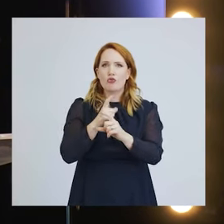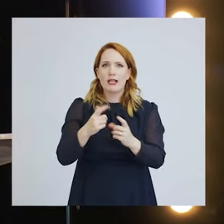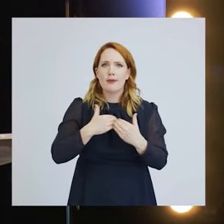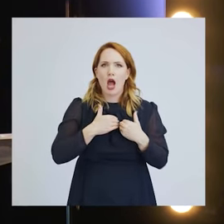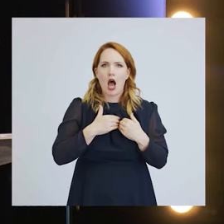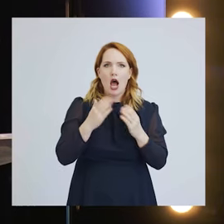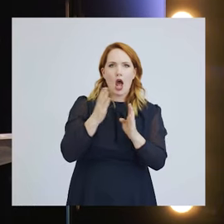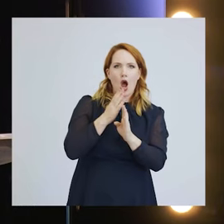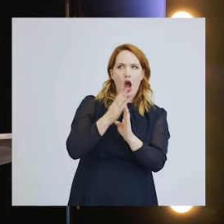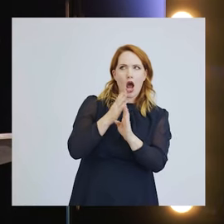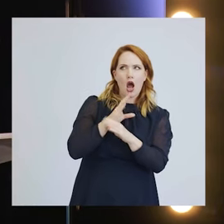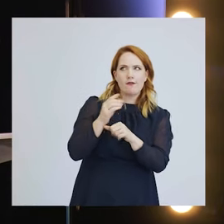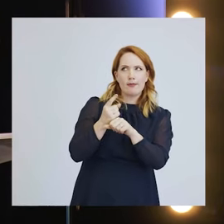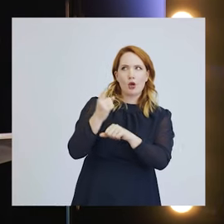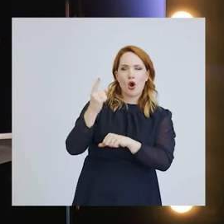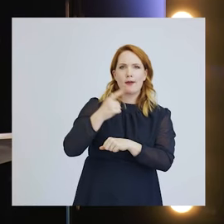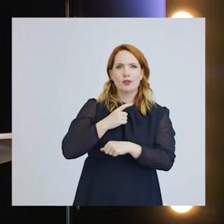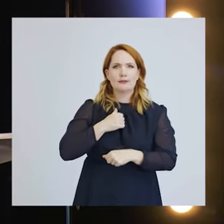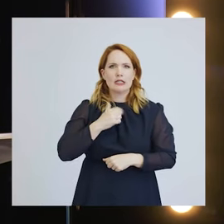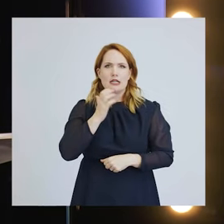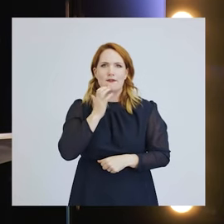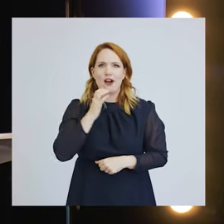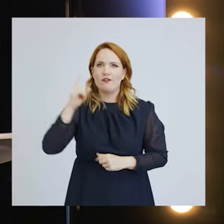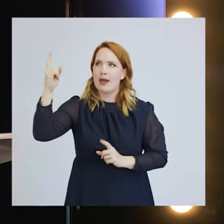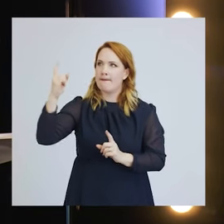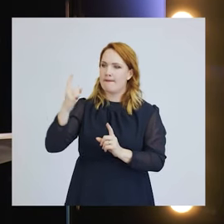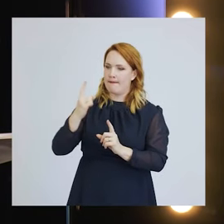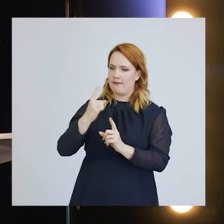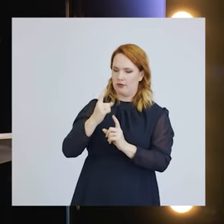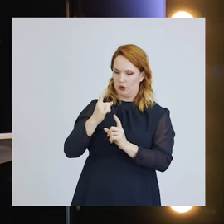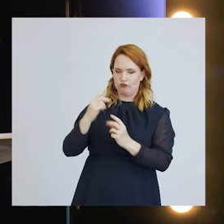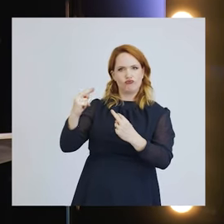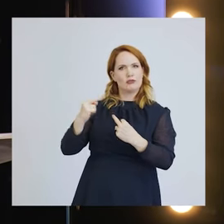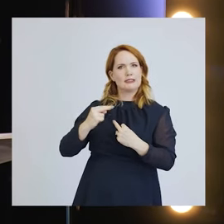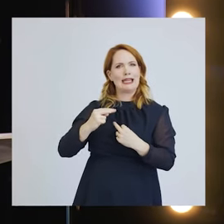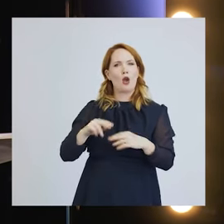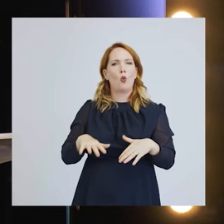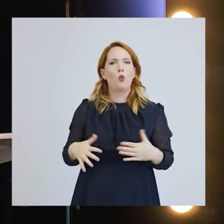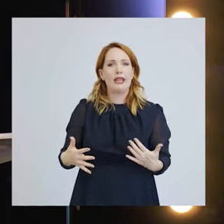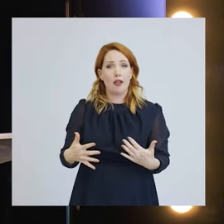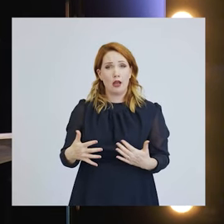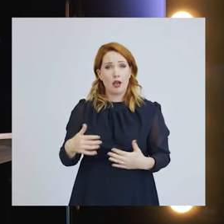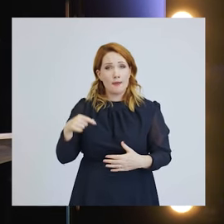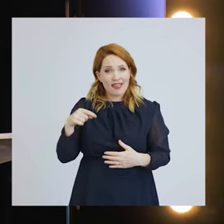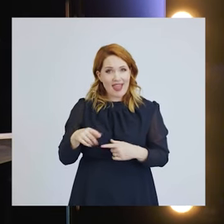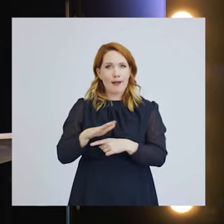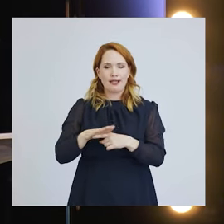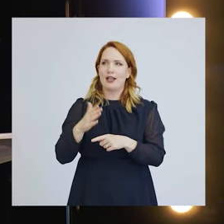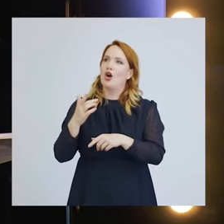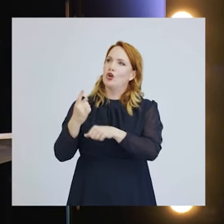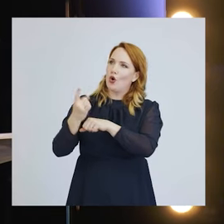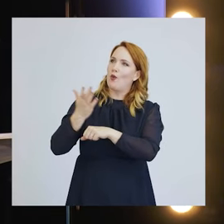And I realized that actually I'd been hiding my heart for so long from God because I was too afraid for him to come into my